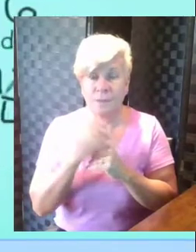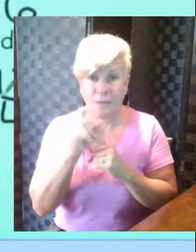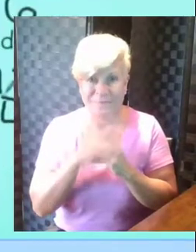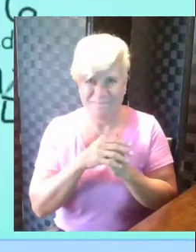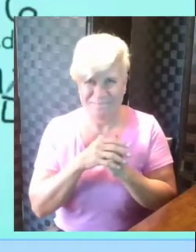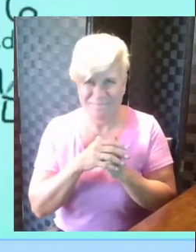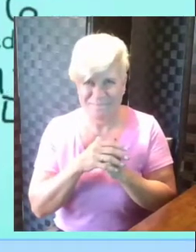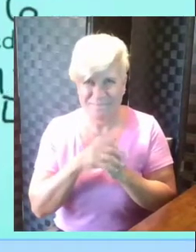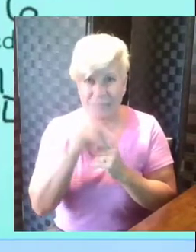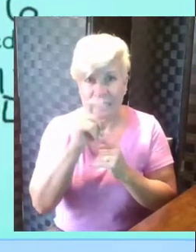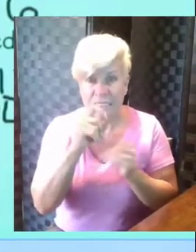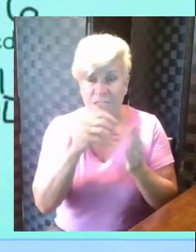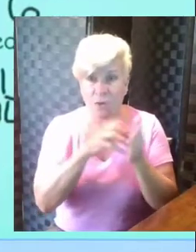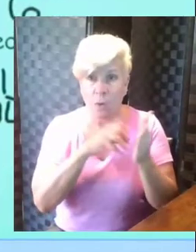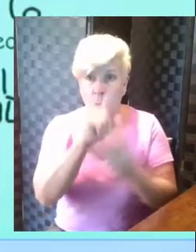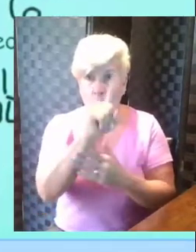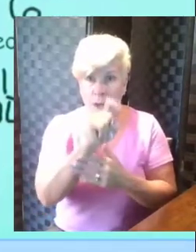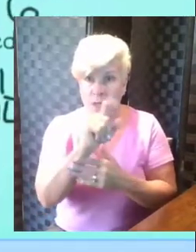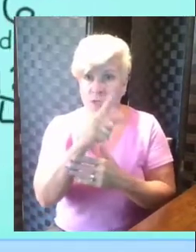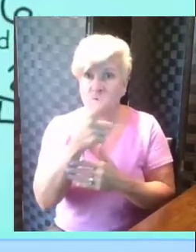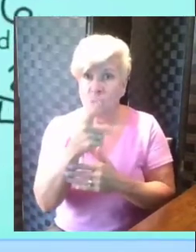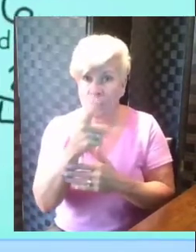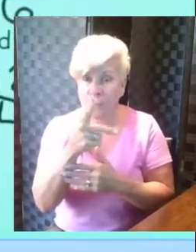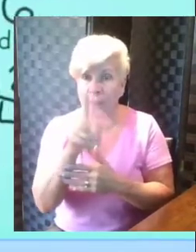Okay, I need to take away